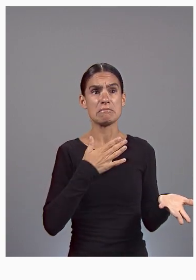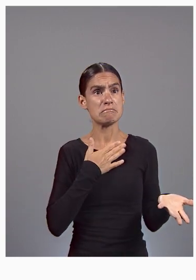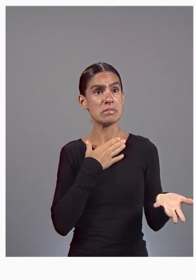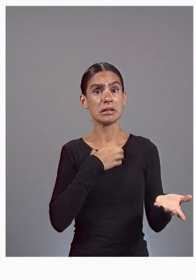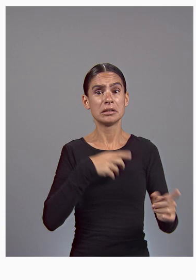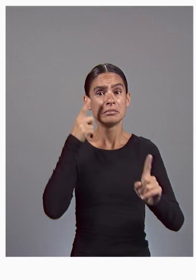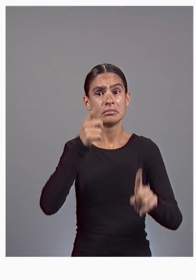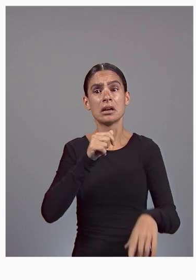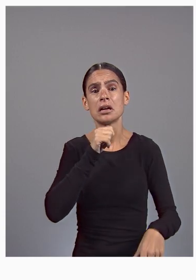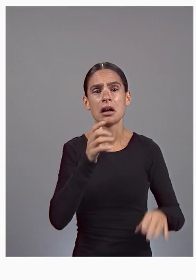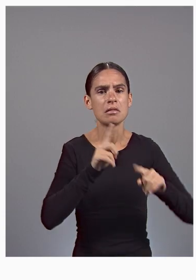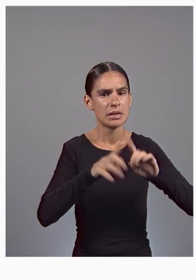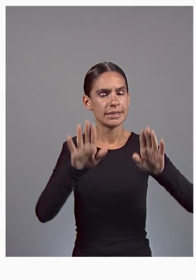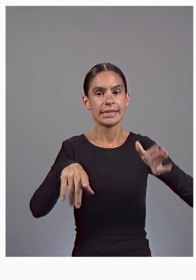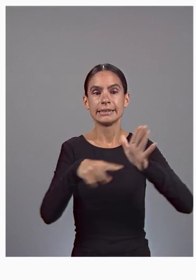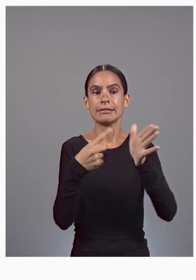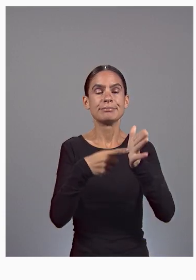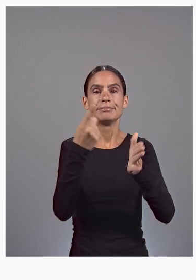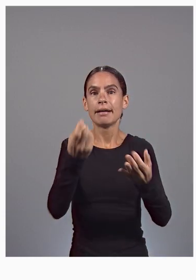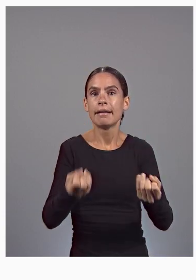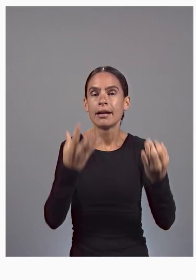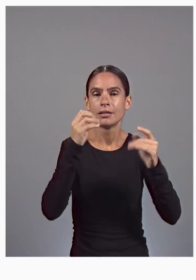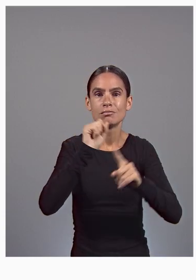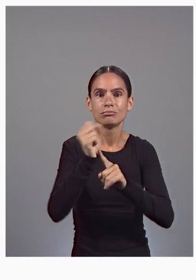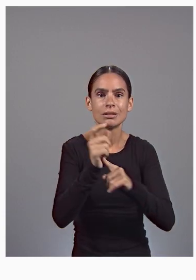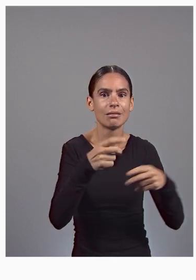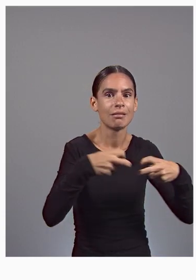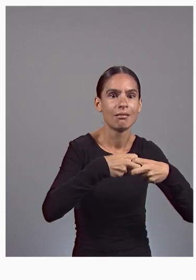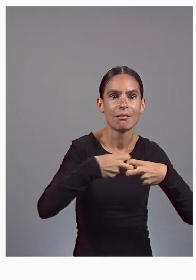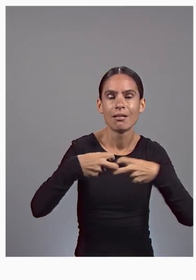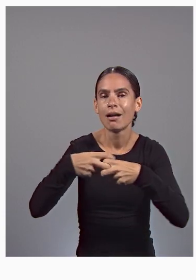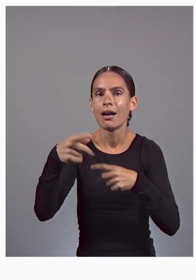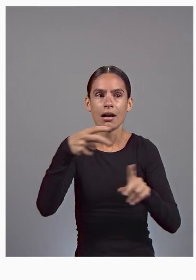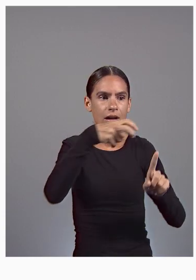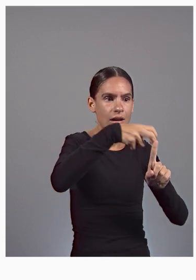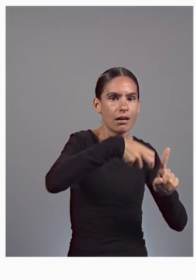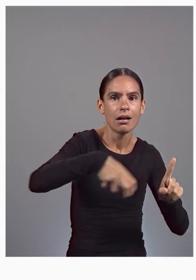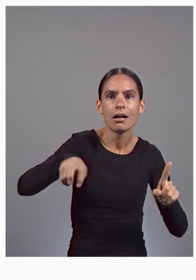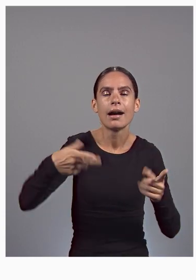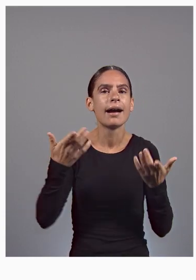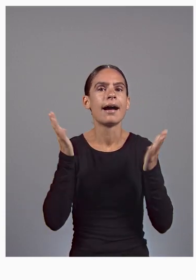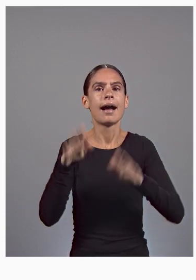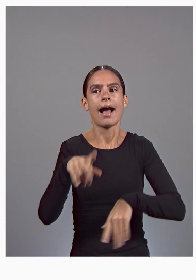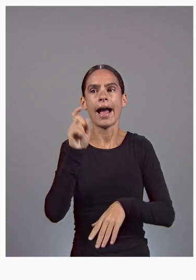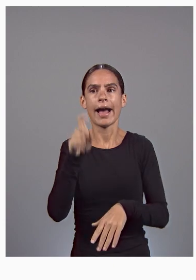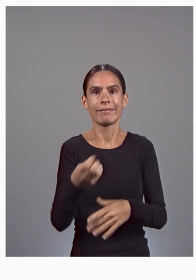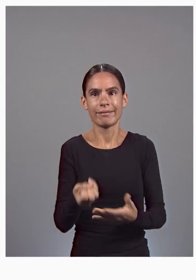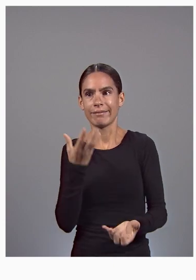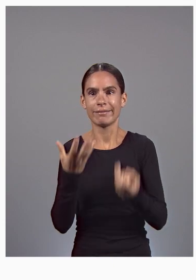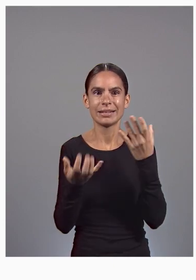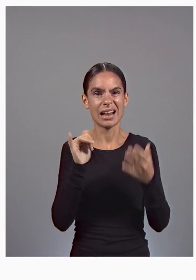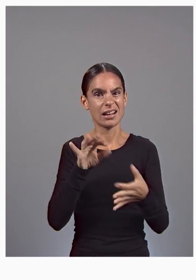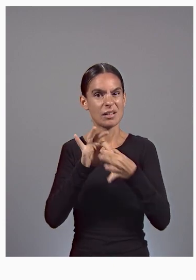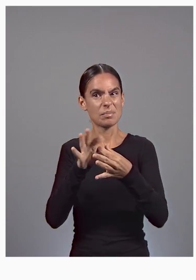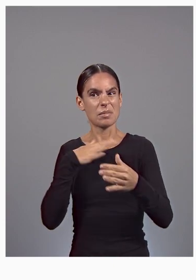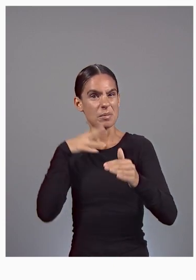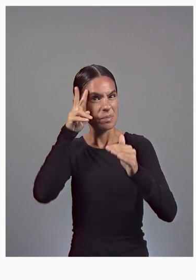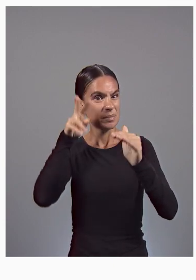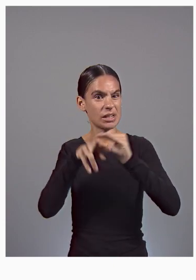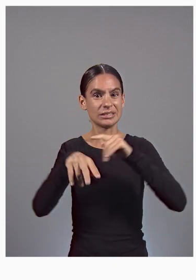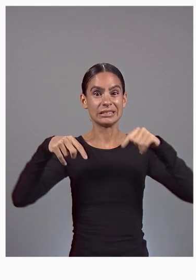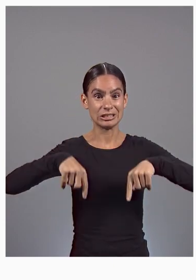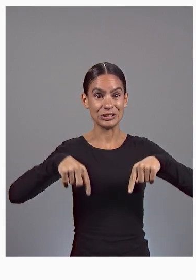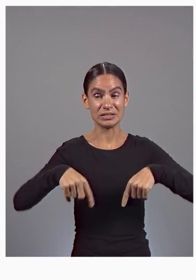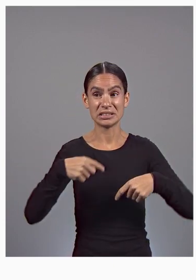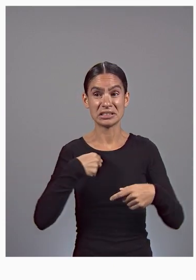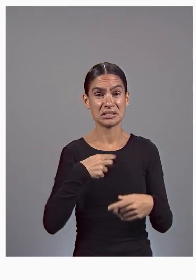these multi-situations while you transfer from one state to another. And that's related to my prediction here. I think in the years ahead, we're gonna see companies use a